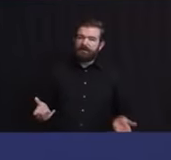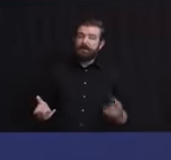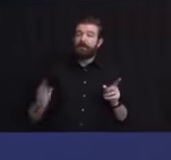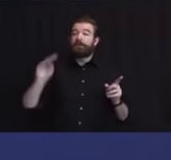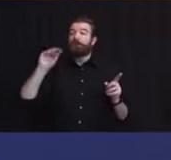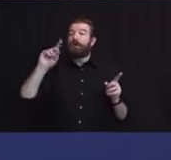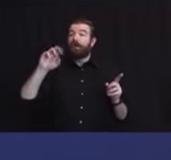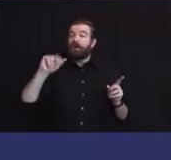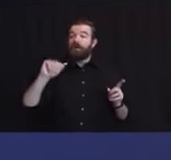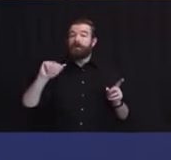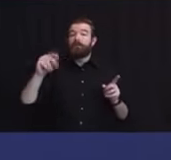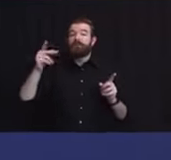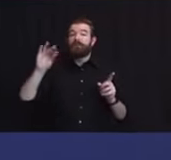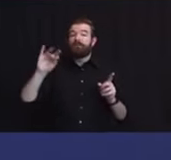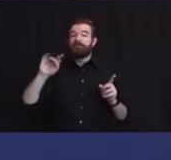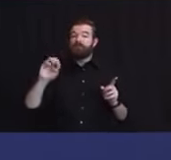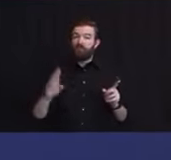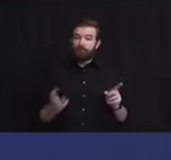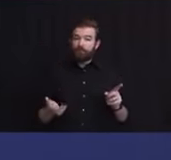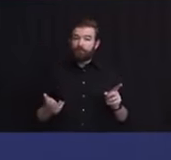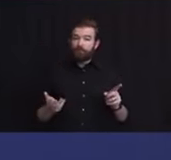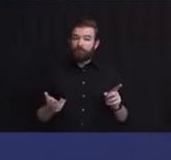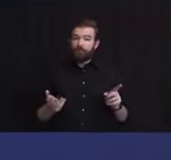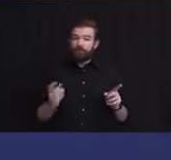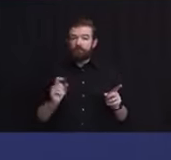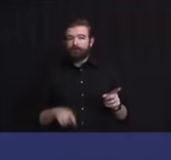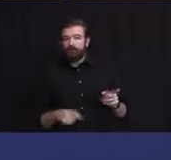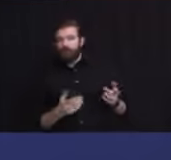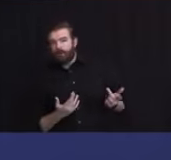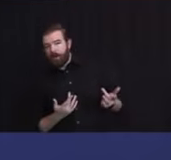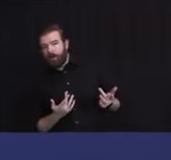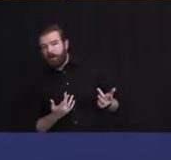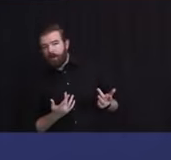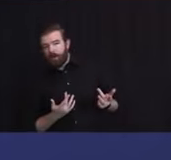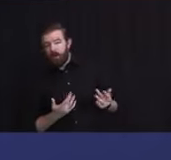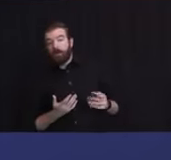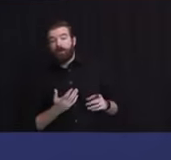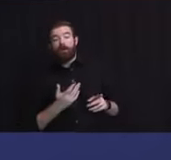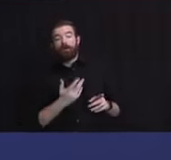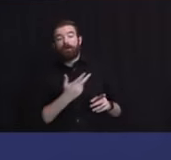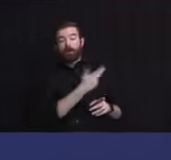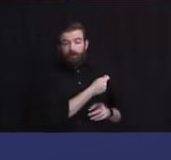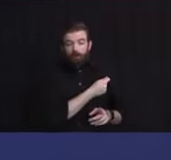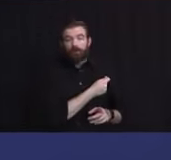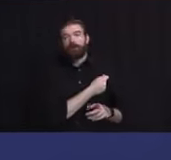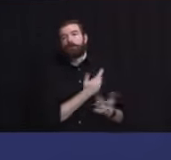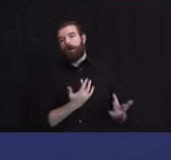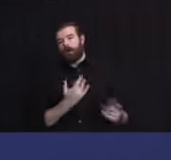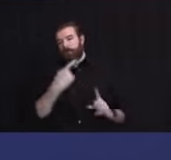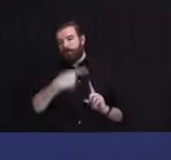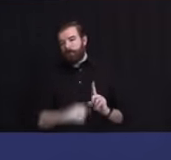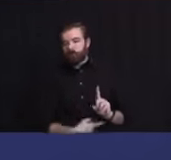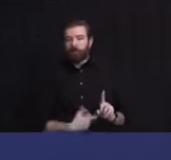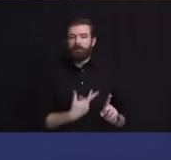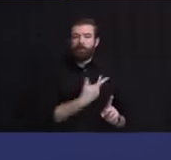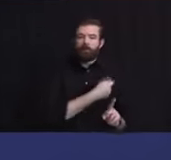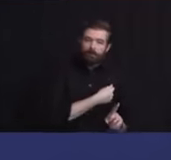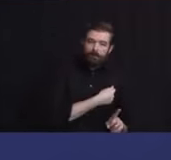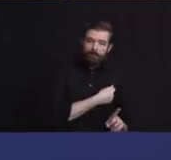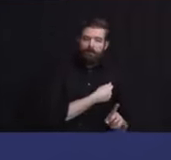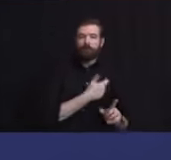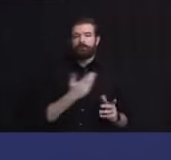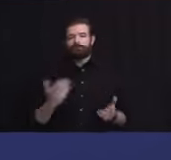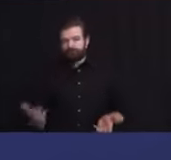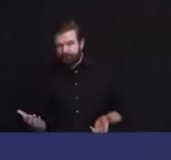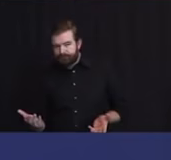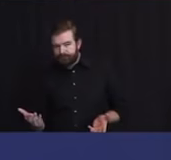essentially have until the end of this month to reach its 4.7 million goal by June 30th? Thank you. Thank